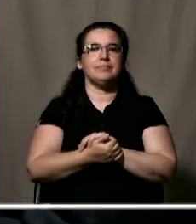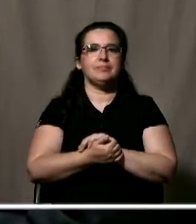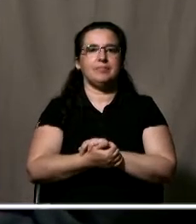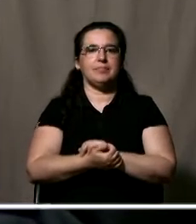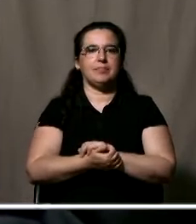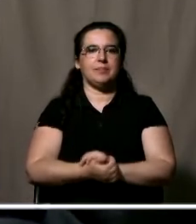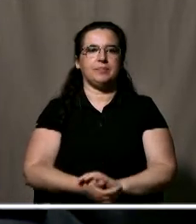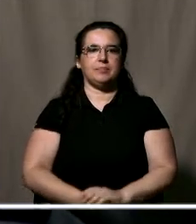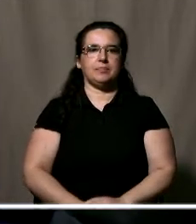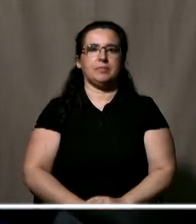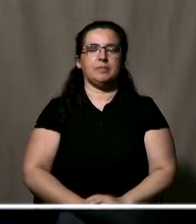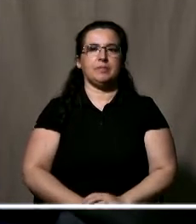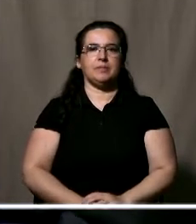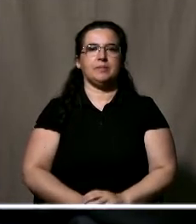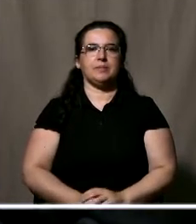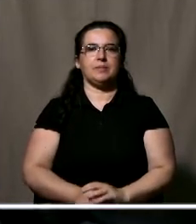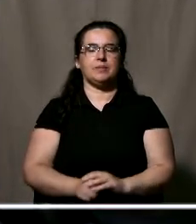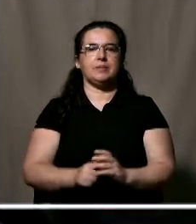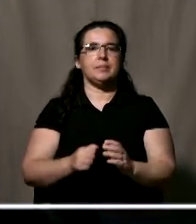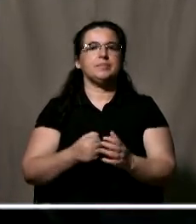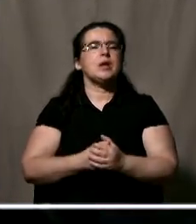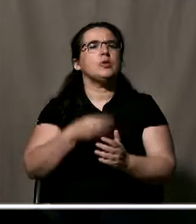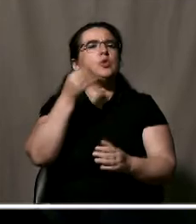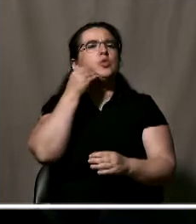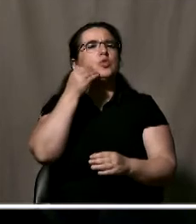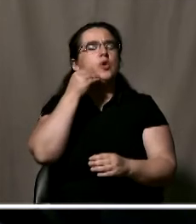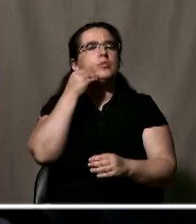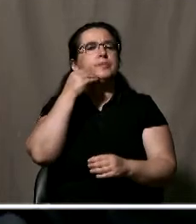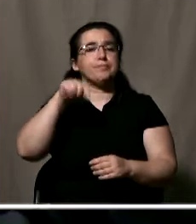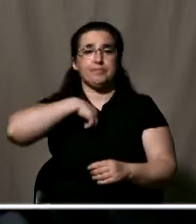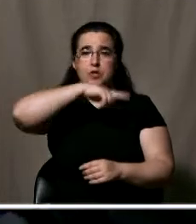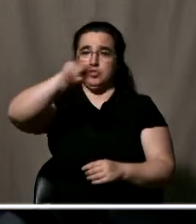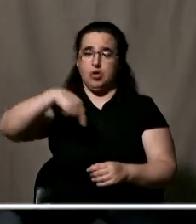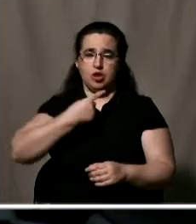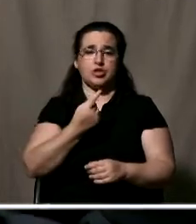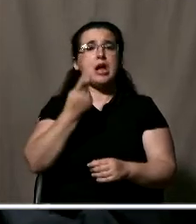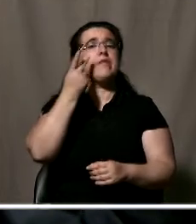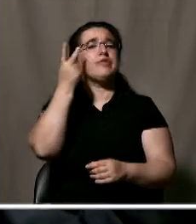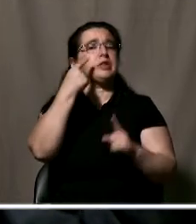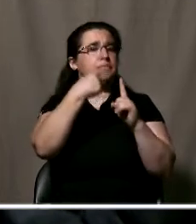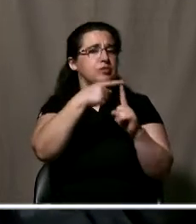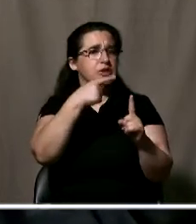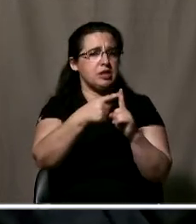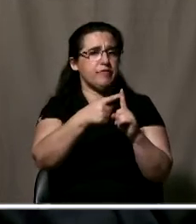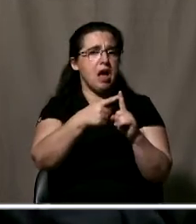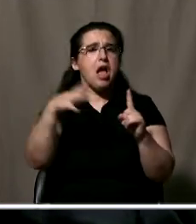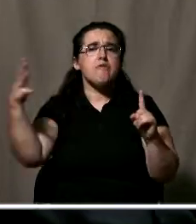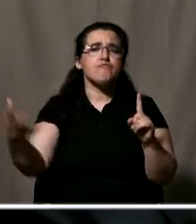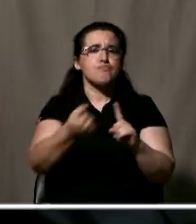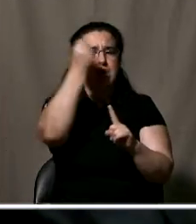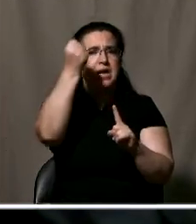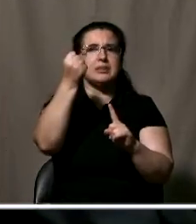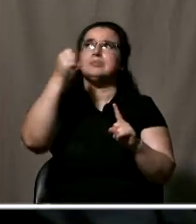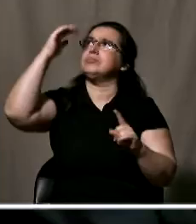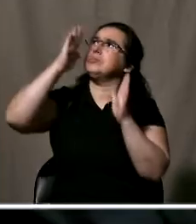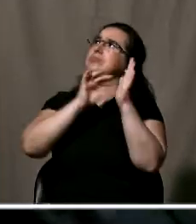joyful, victorious, praise-filled Christian life? Como é que podemos viver uma vida positiva, vitoriosa, cheia da graça de Cristo?